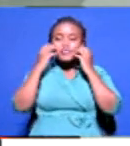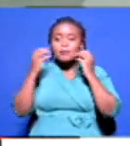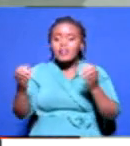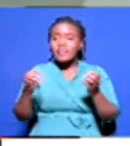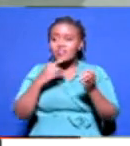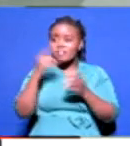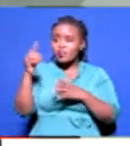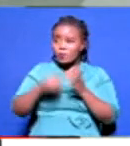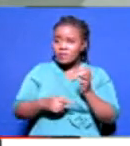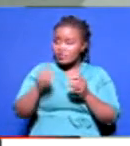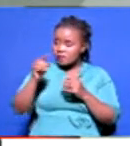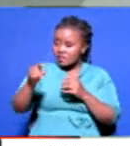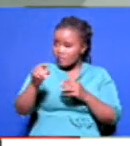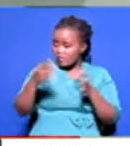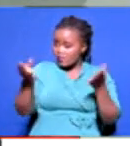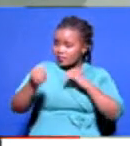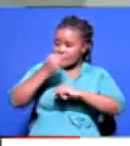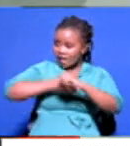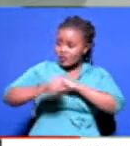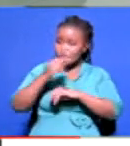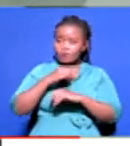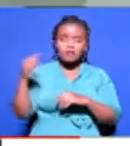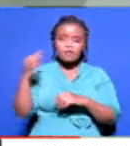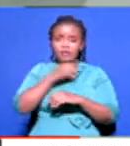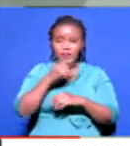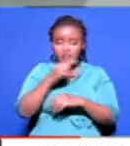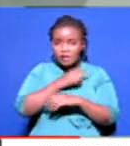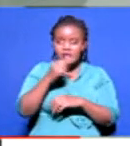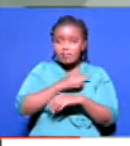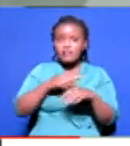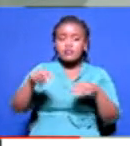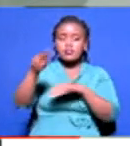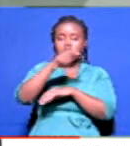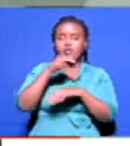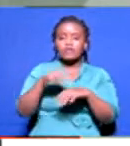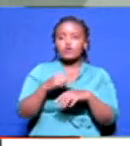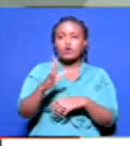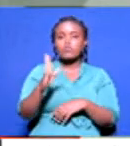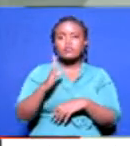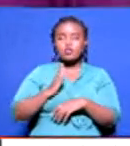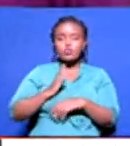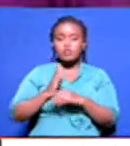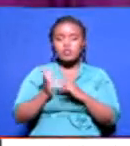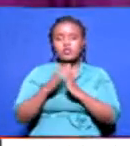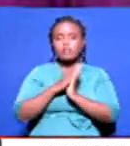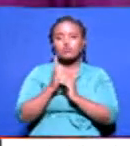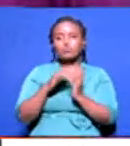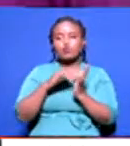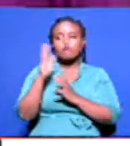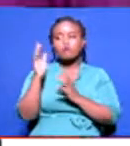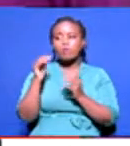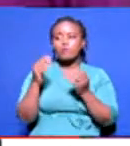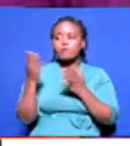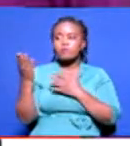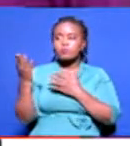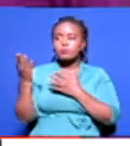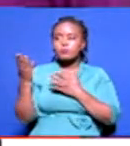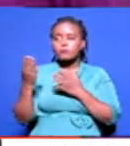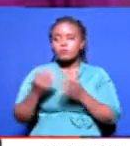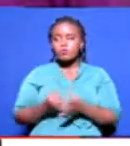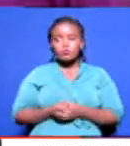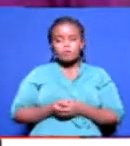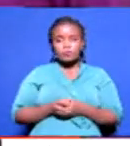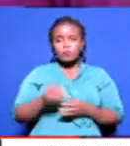practices threaten national security. Irene Muchuma opens our coverage with that report. The Anglican Church of